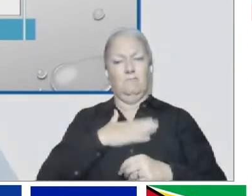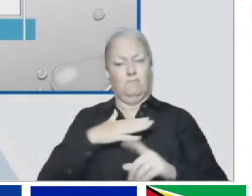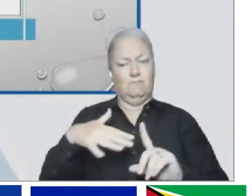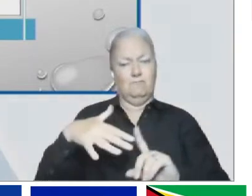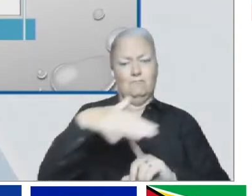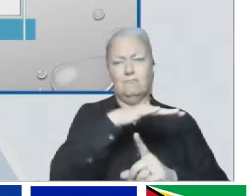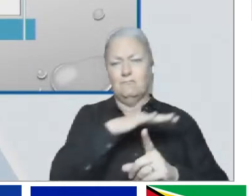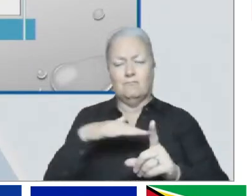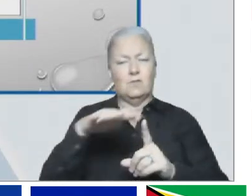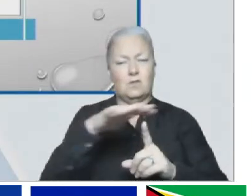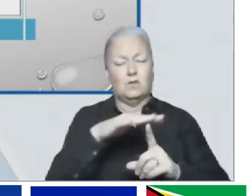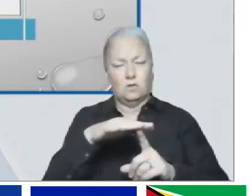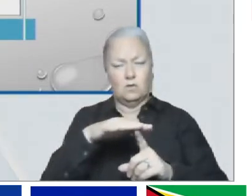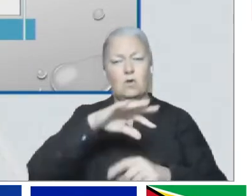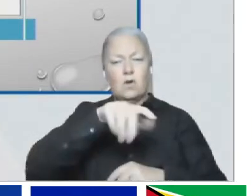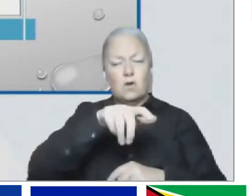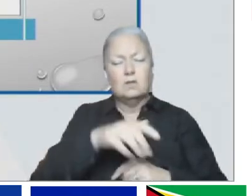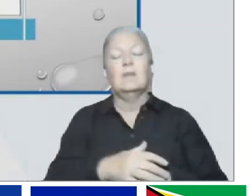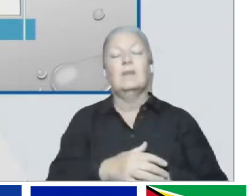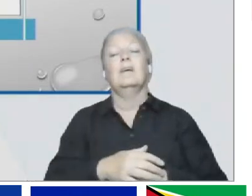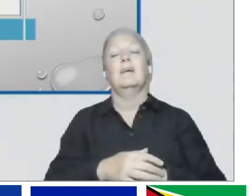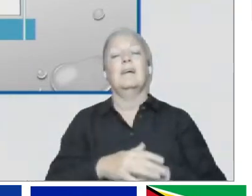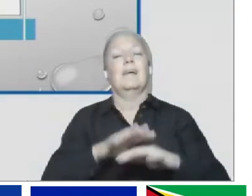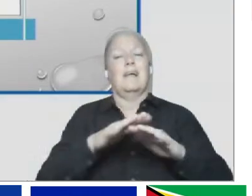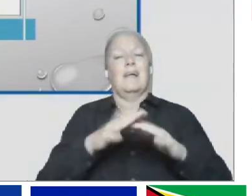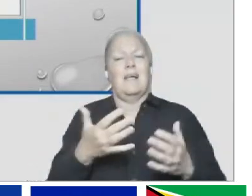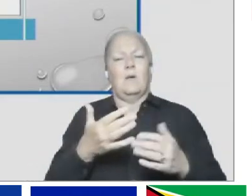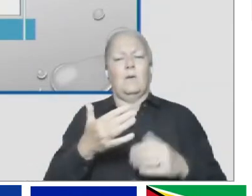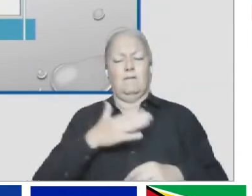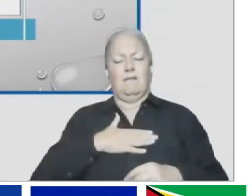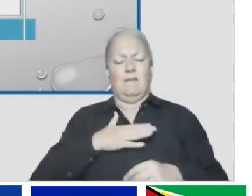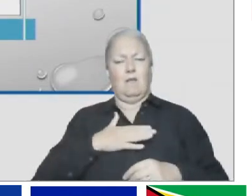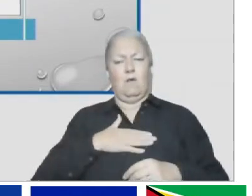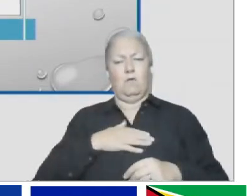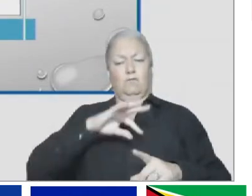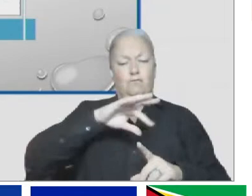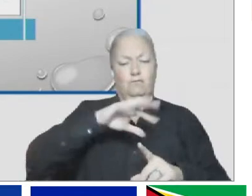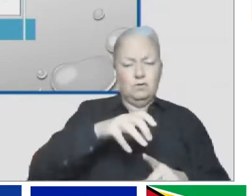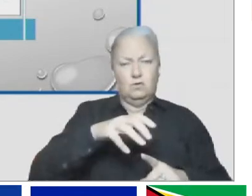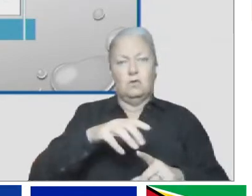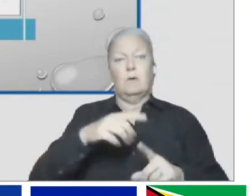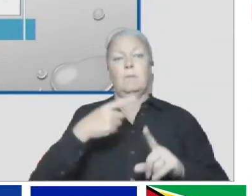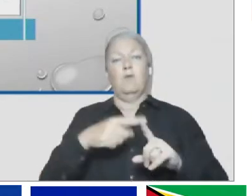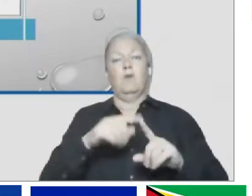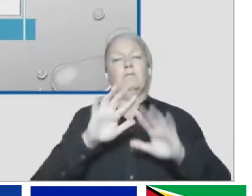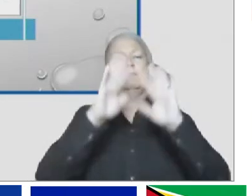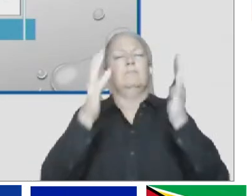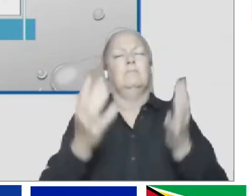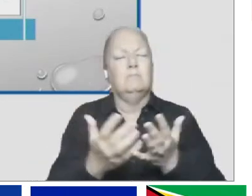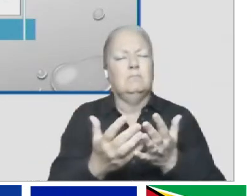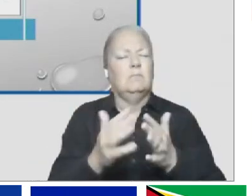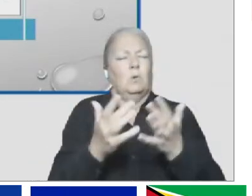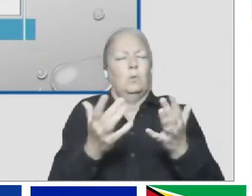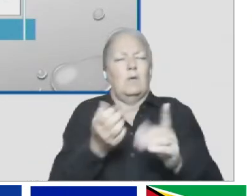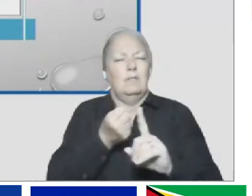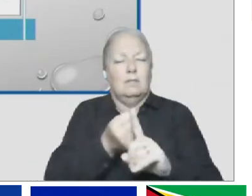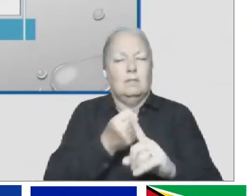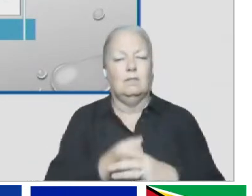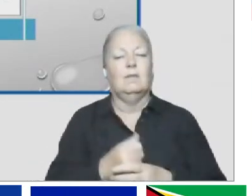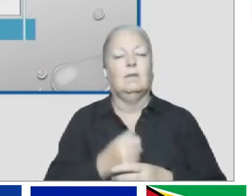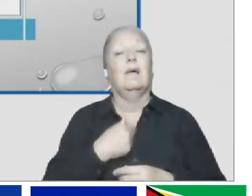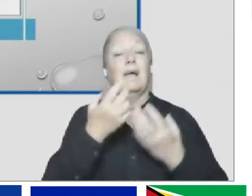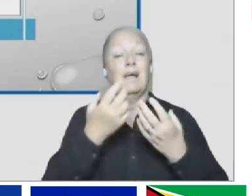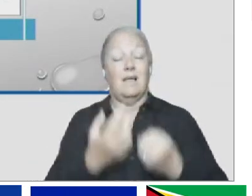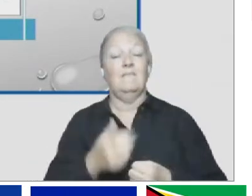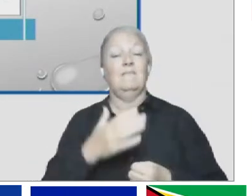and international forces. An economic recovery plan was put in place at that time. The total